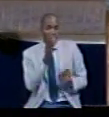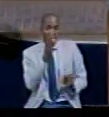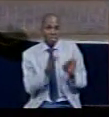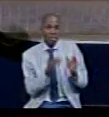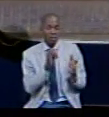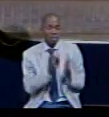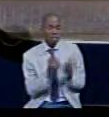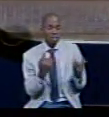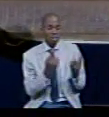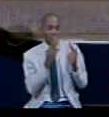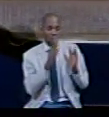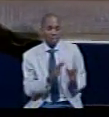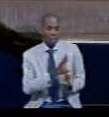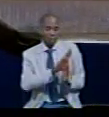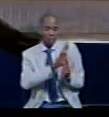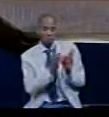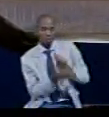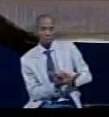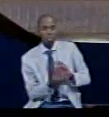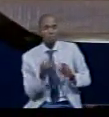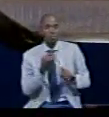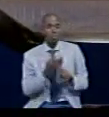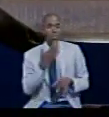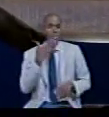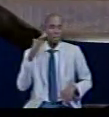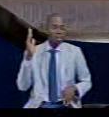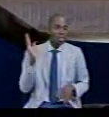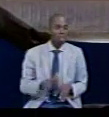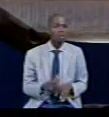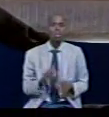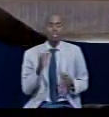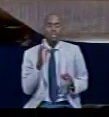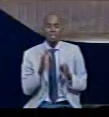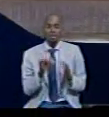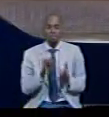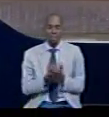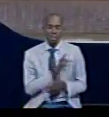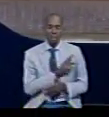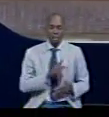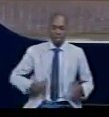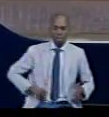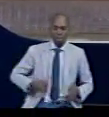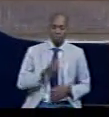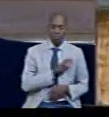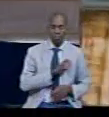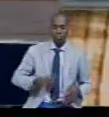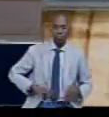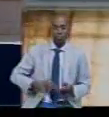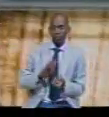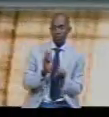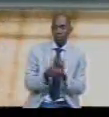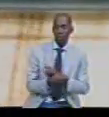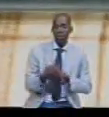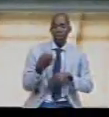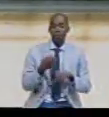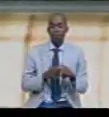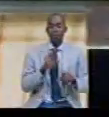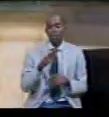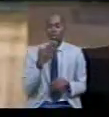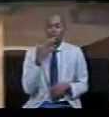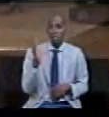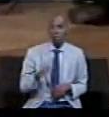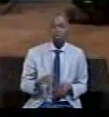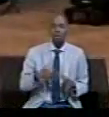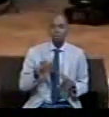his evil, if that king and that emperor, that monarch will turn from his evil, I will repent of